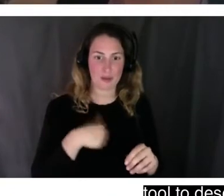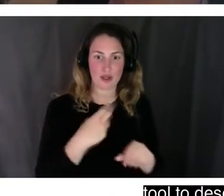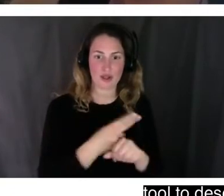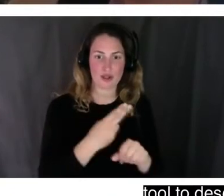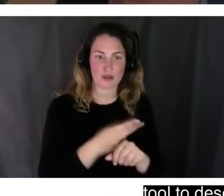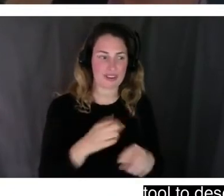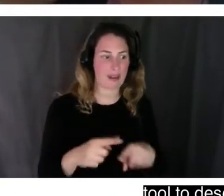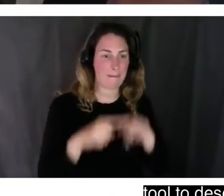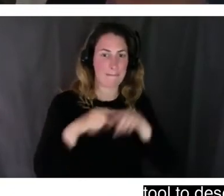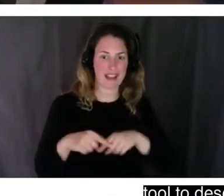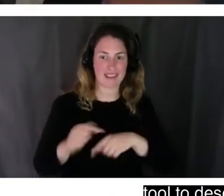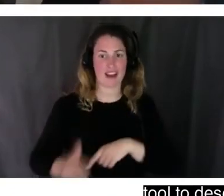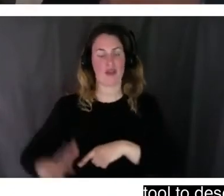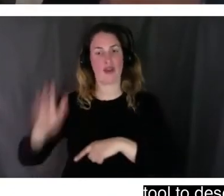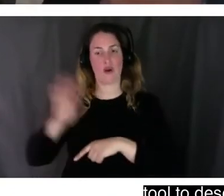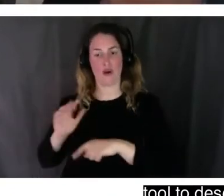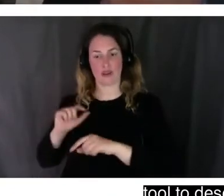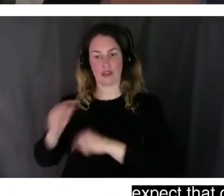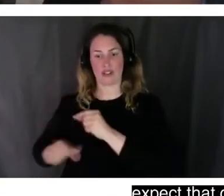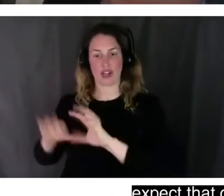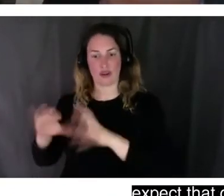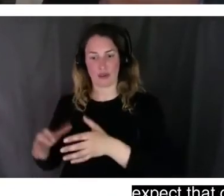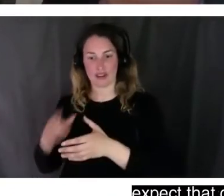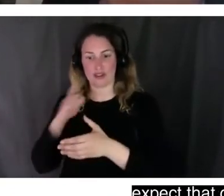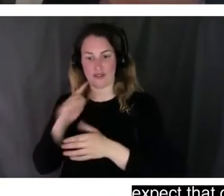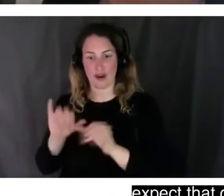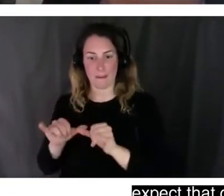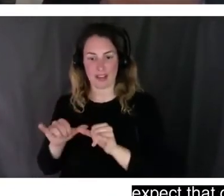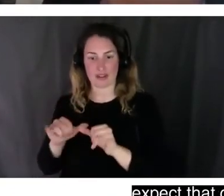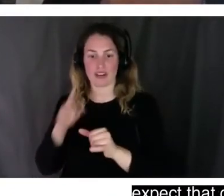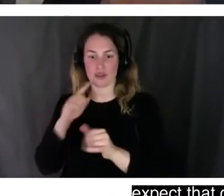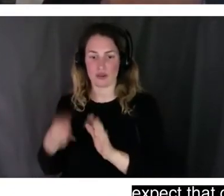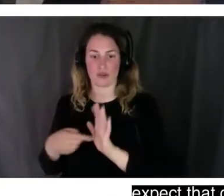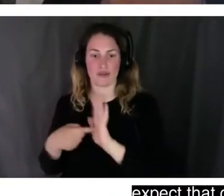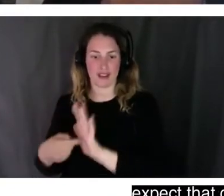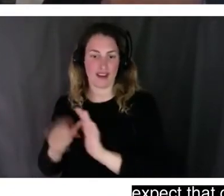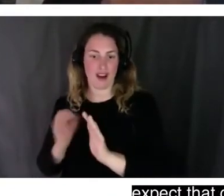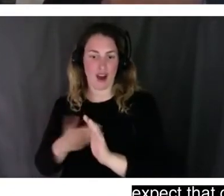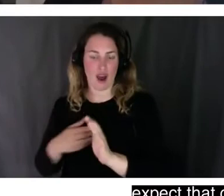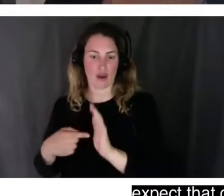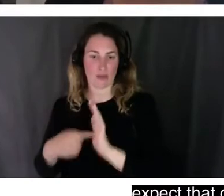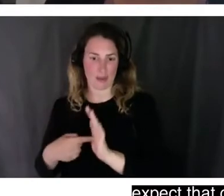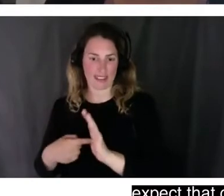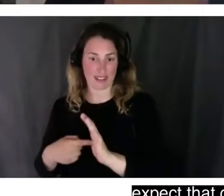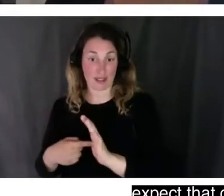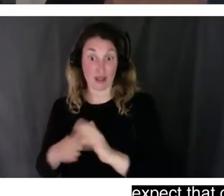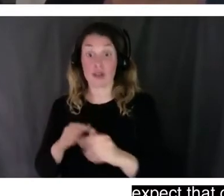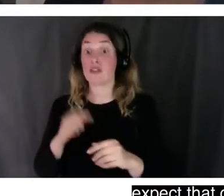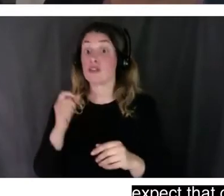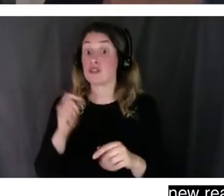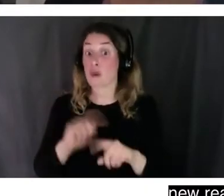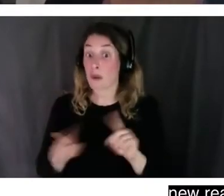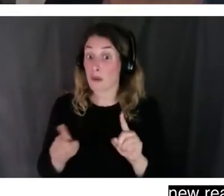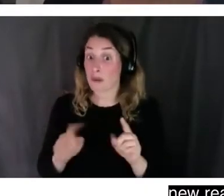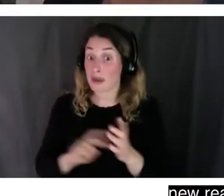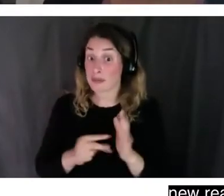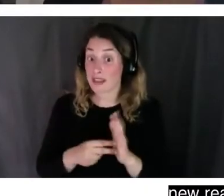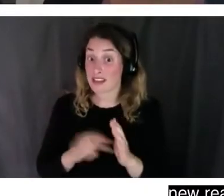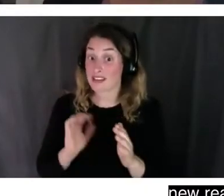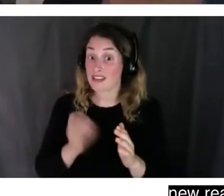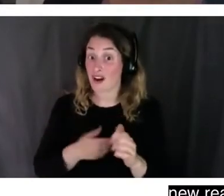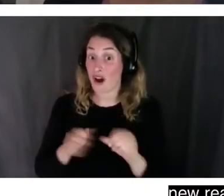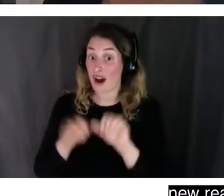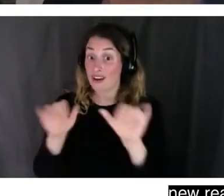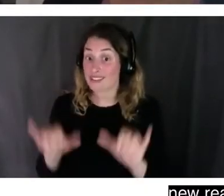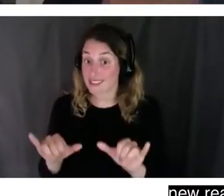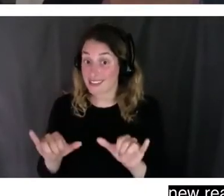to describe our representation. So we expect that once our systems catch up to the new